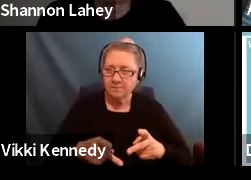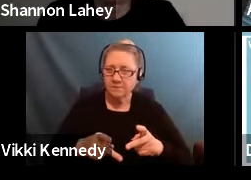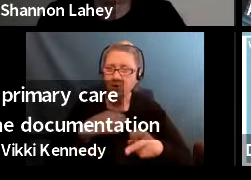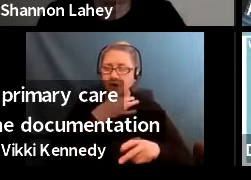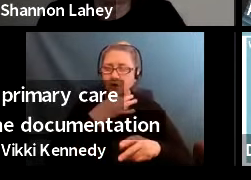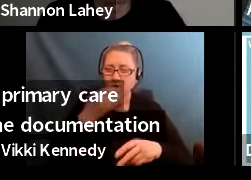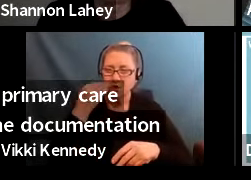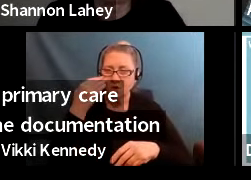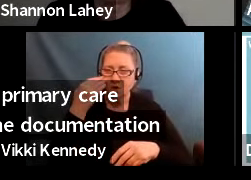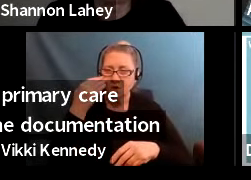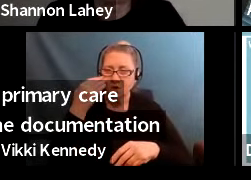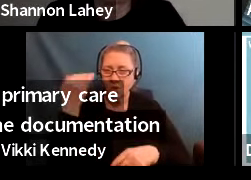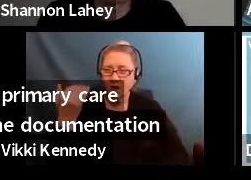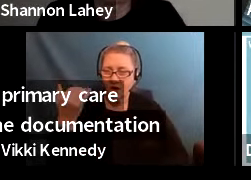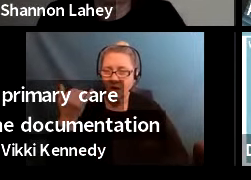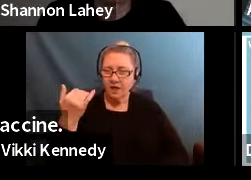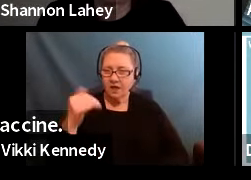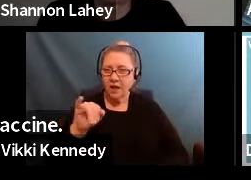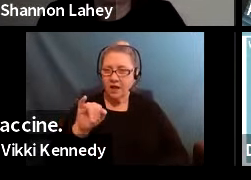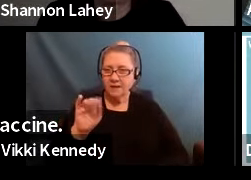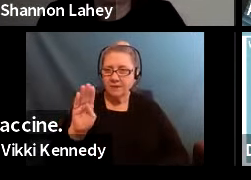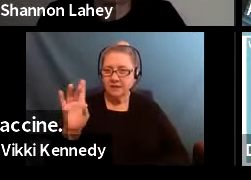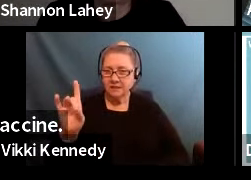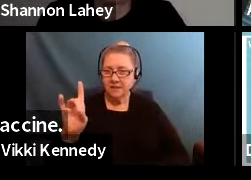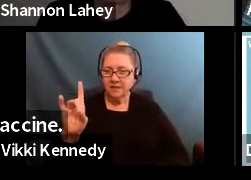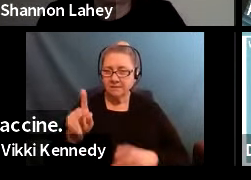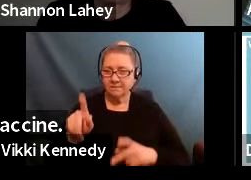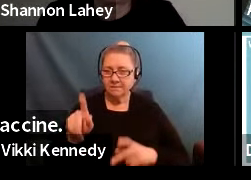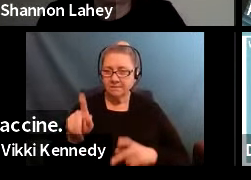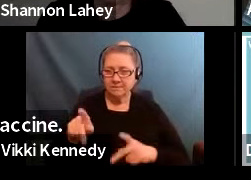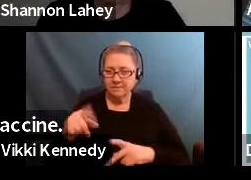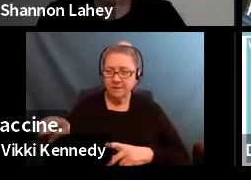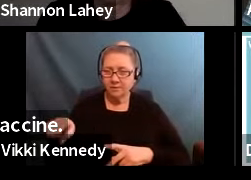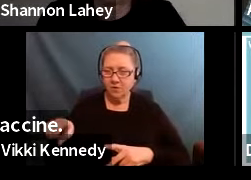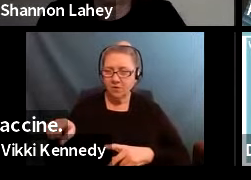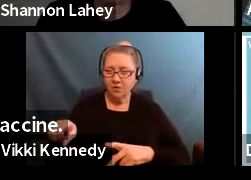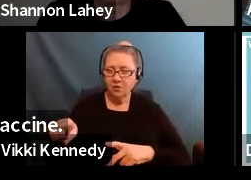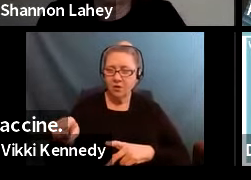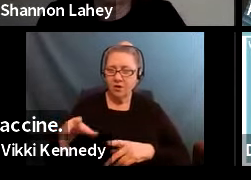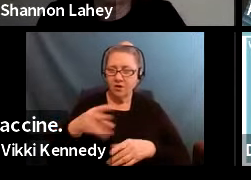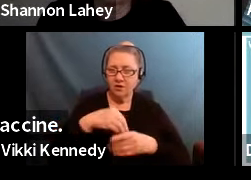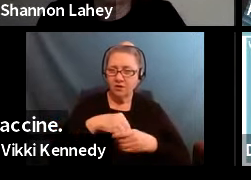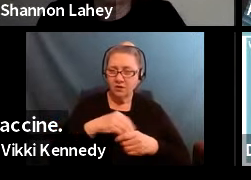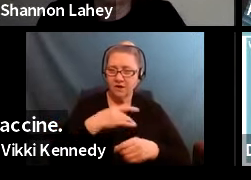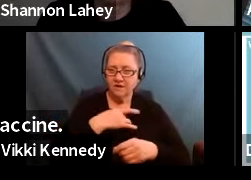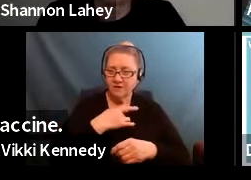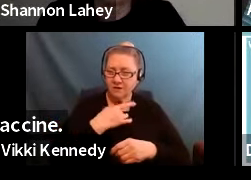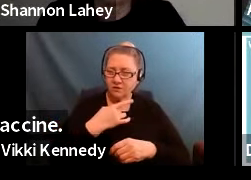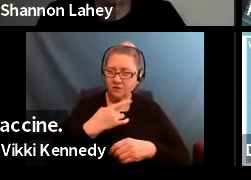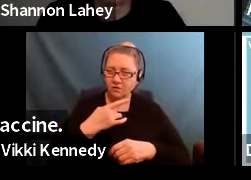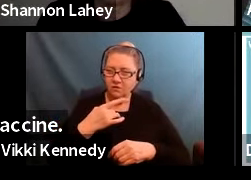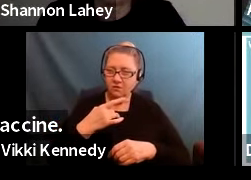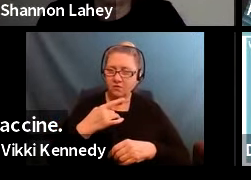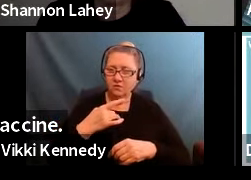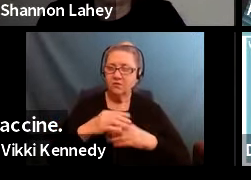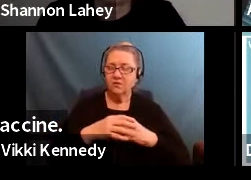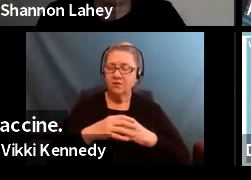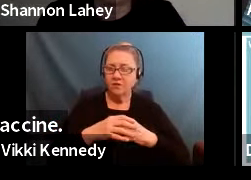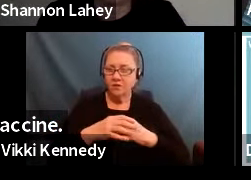the IDD population was taken into account. Three, I really do feel like the standards that were put in place were